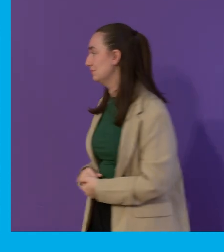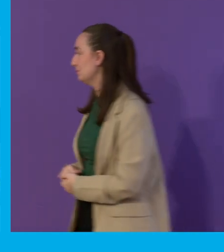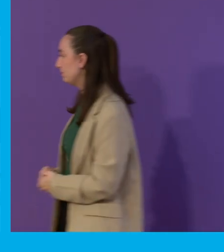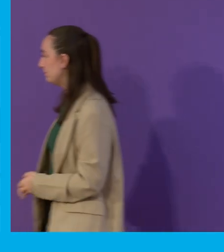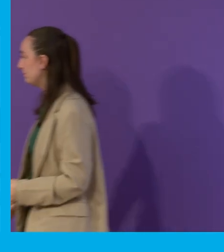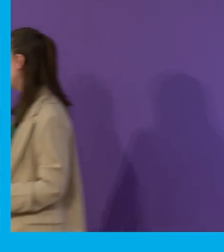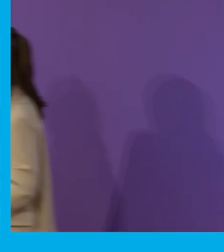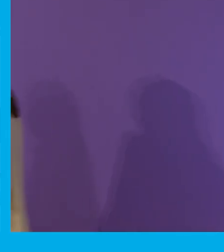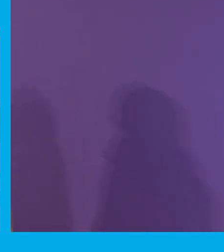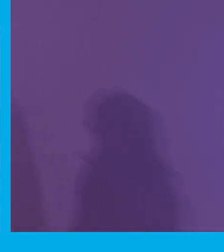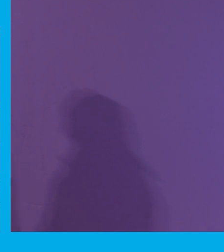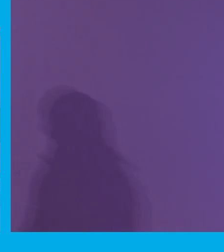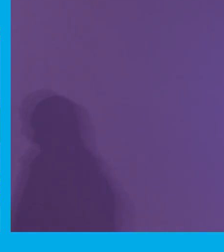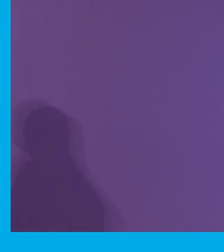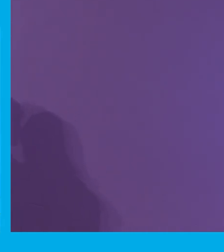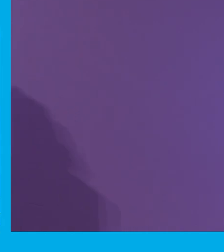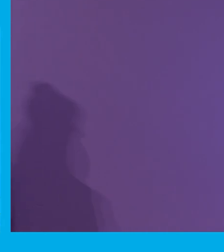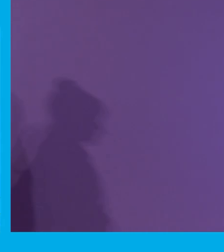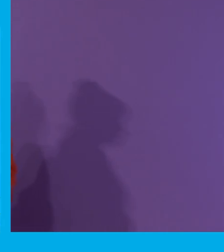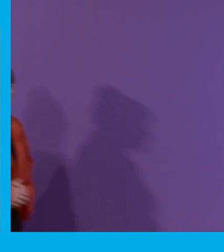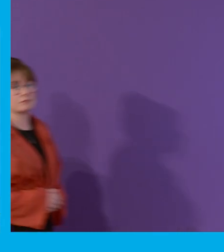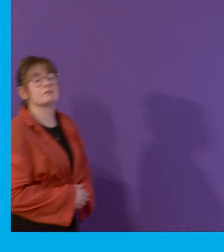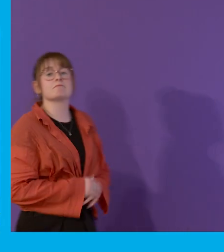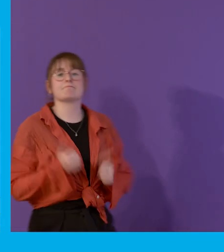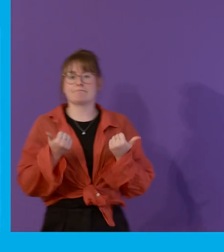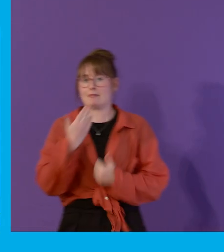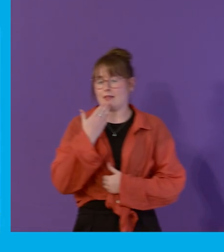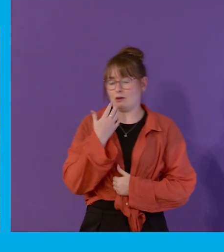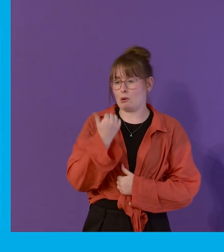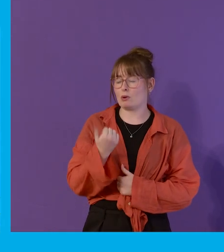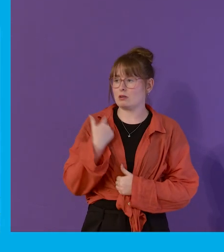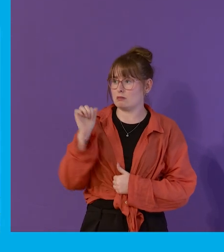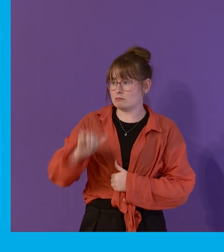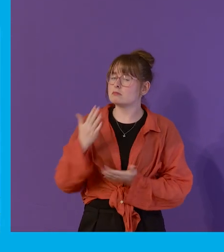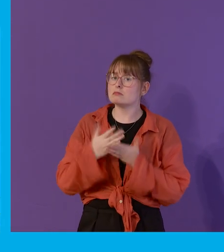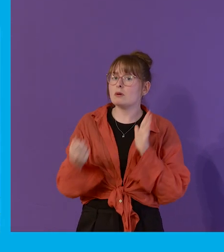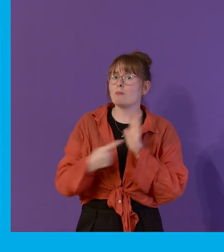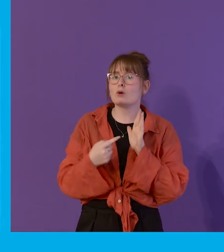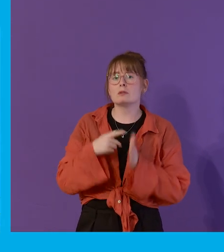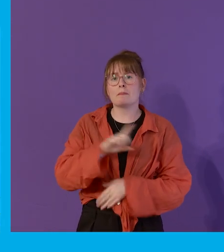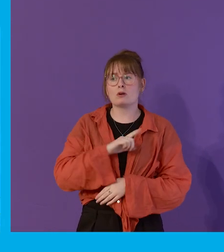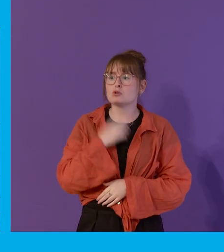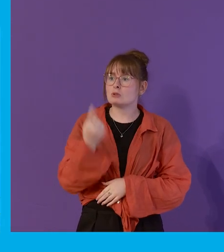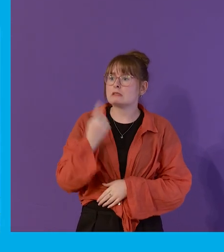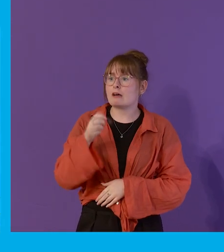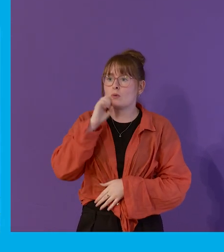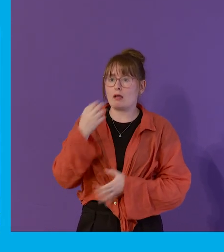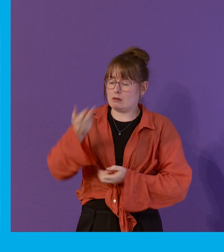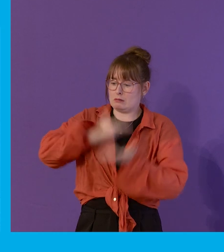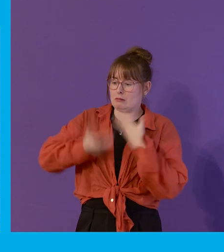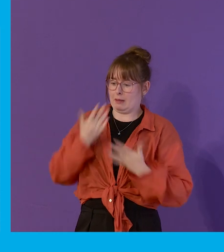that's very good. I'm glad we got the hot take. Yeah, really important, because you're getting the opinions